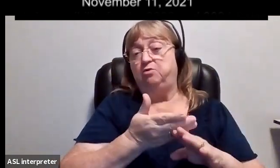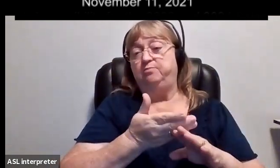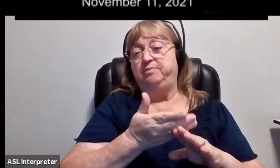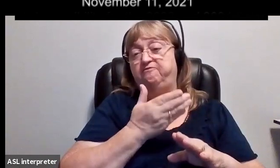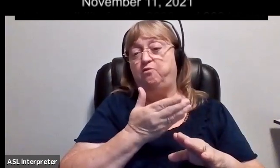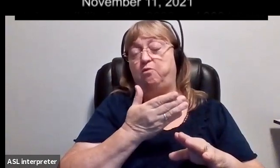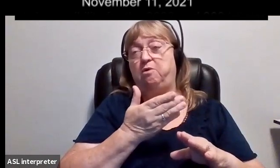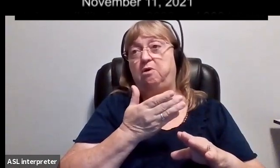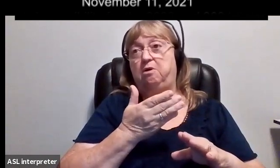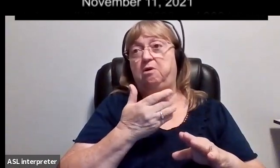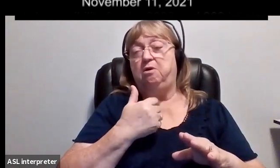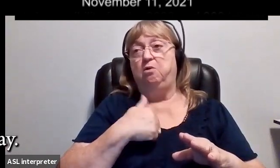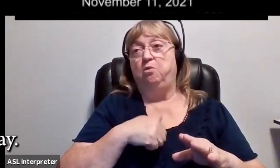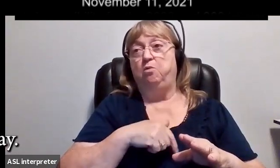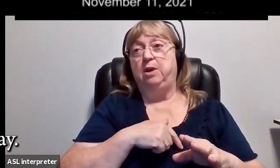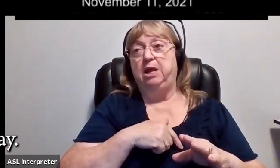we